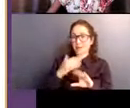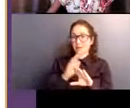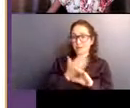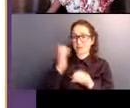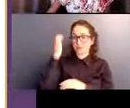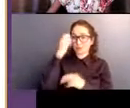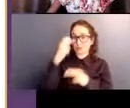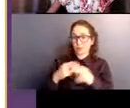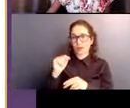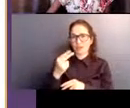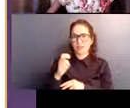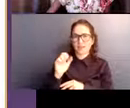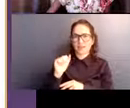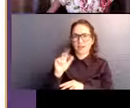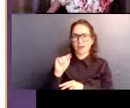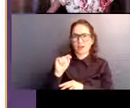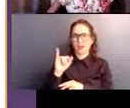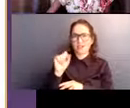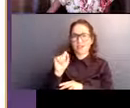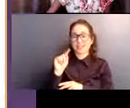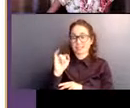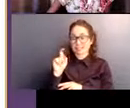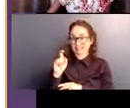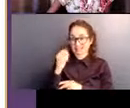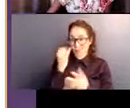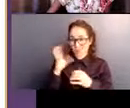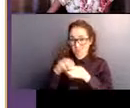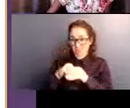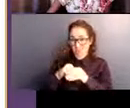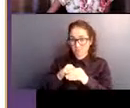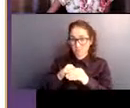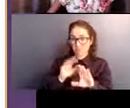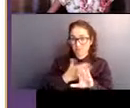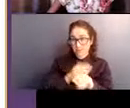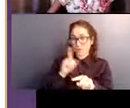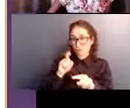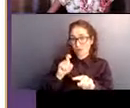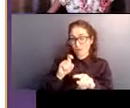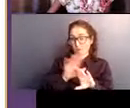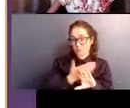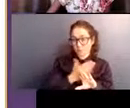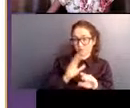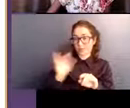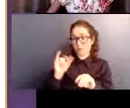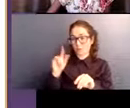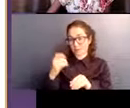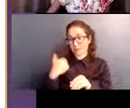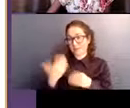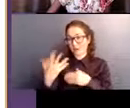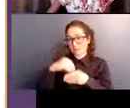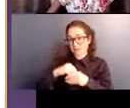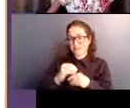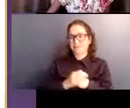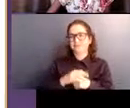called the Autistics. In order to be a participant in the band, you have to be a musician and you have to have autism. Of course, we